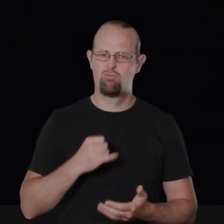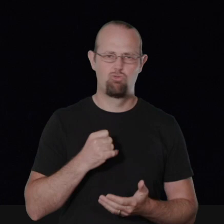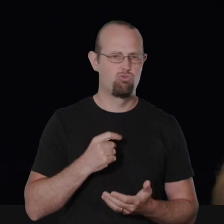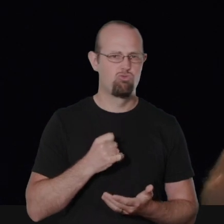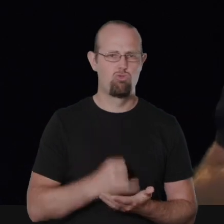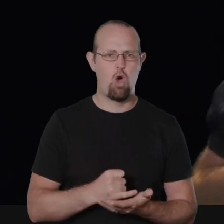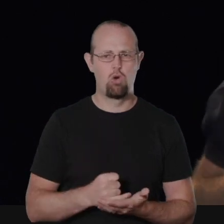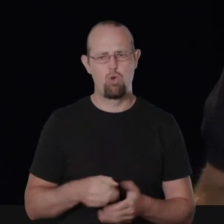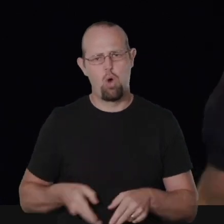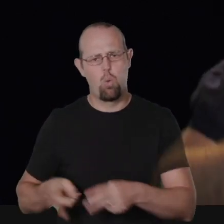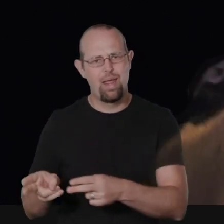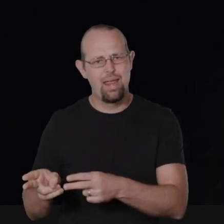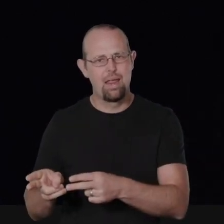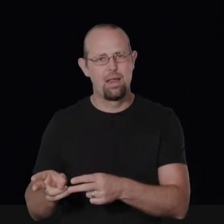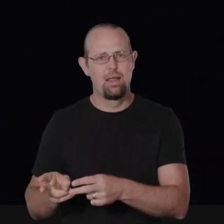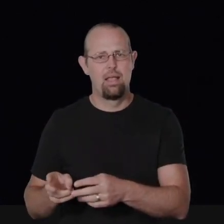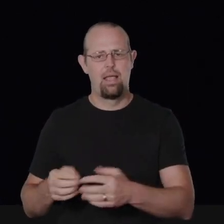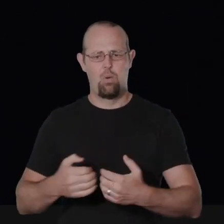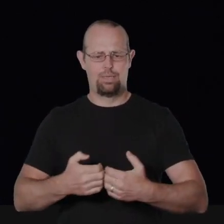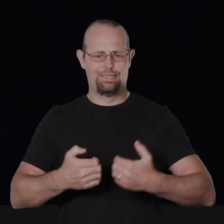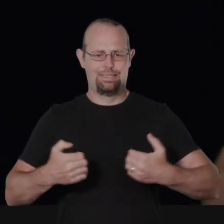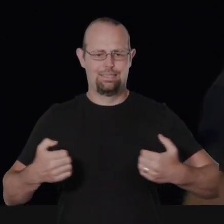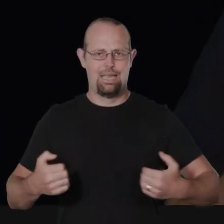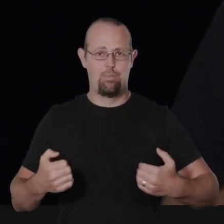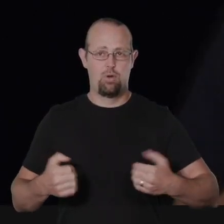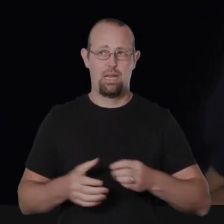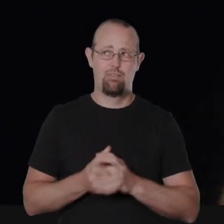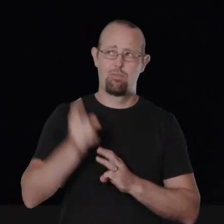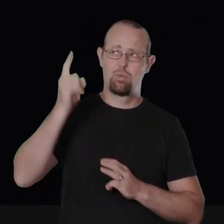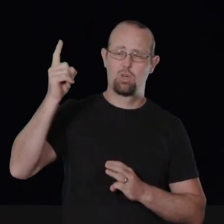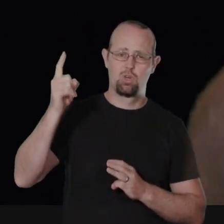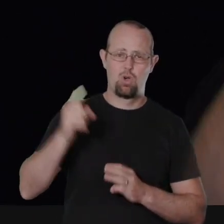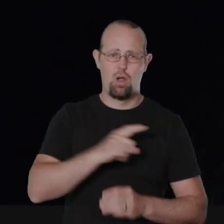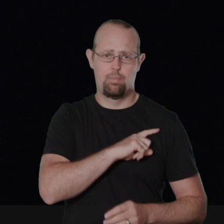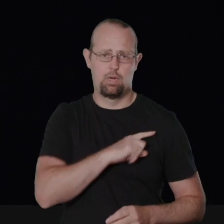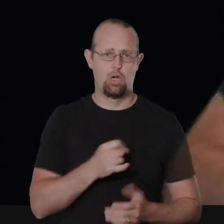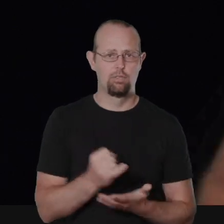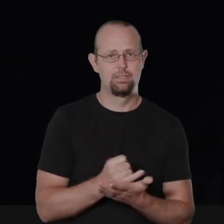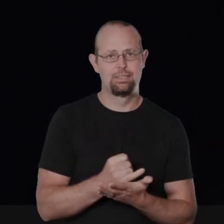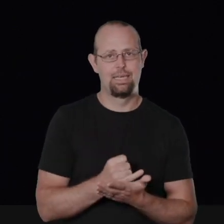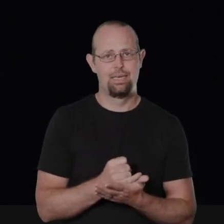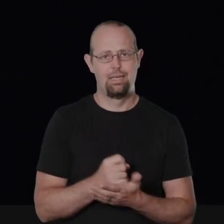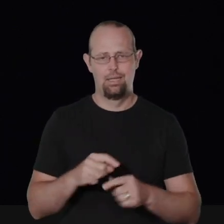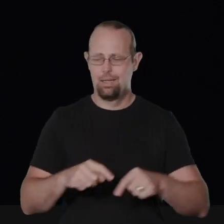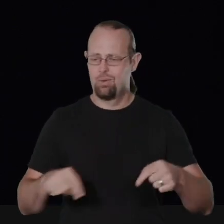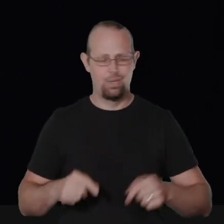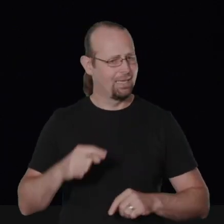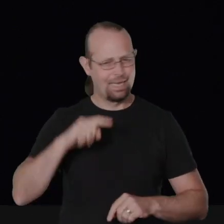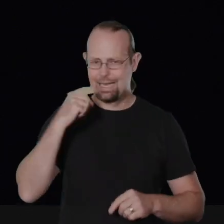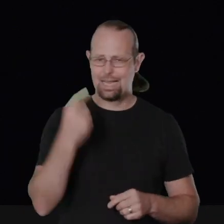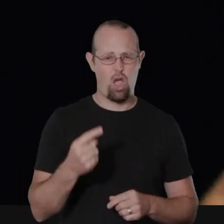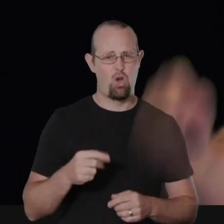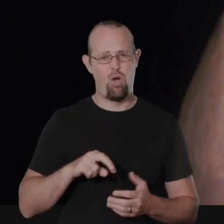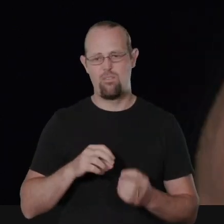up going the wrong way. We are separated from God by our sins. And there's not one thing you and I can do about